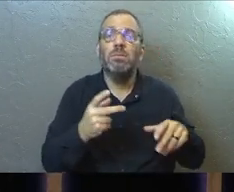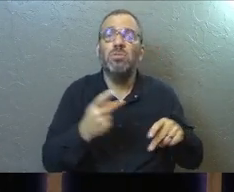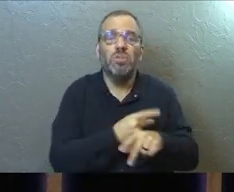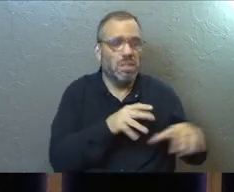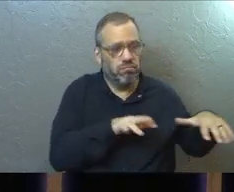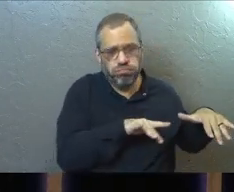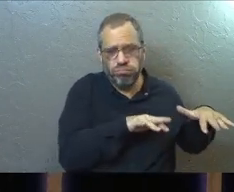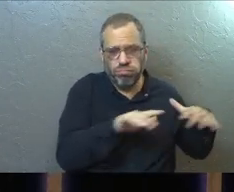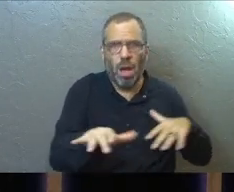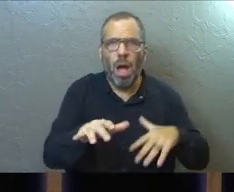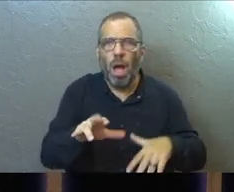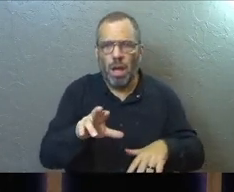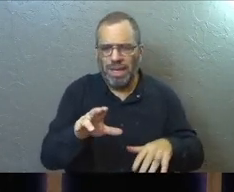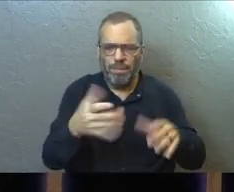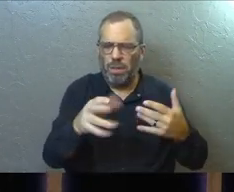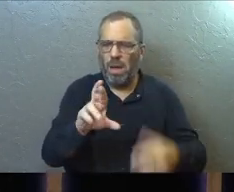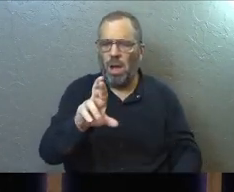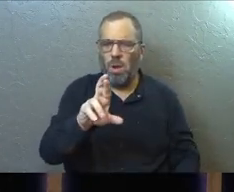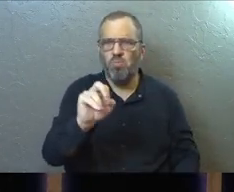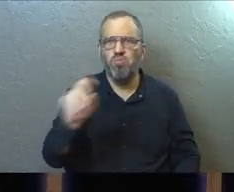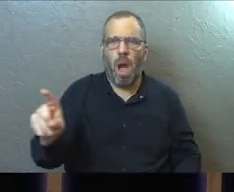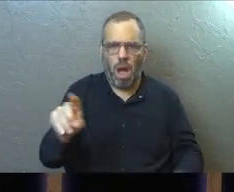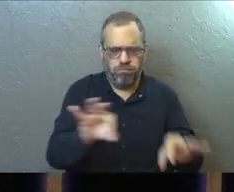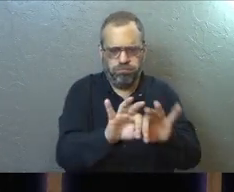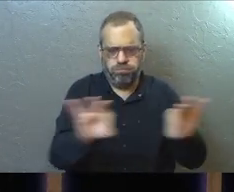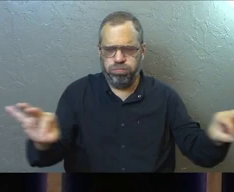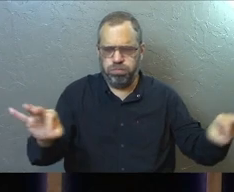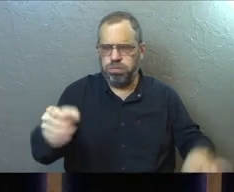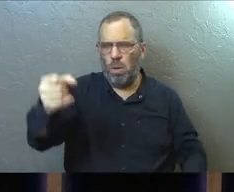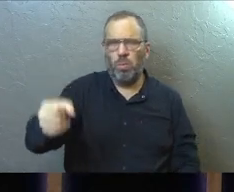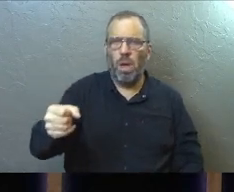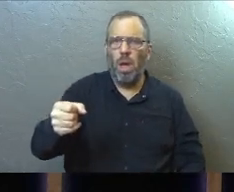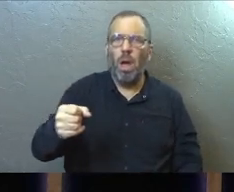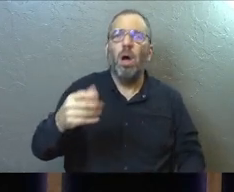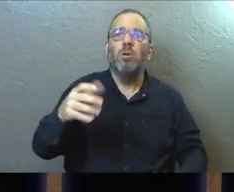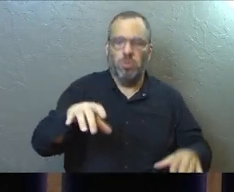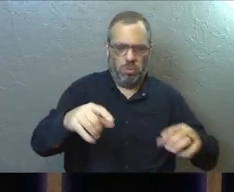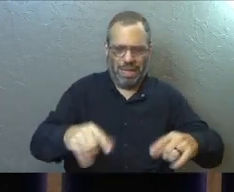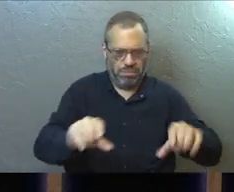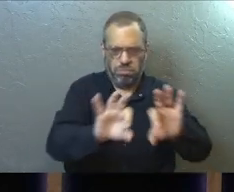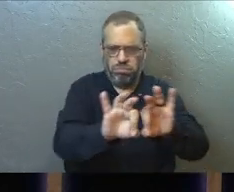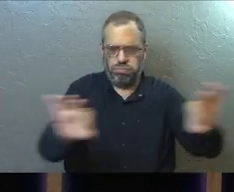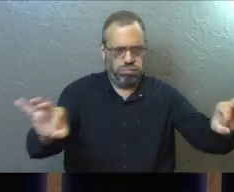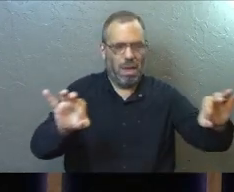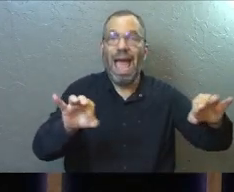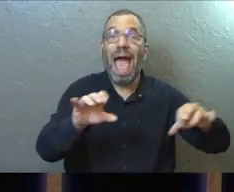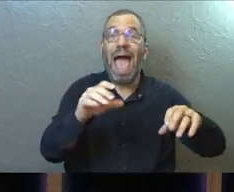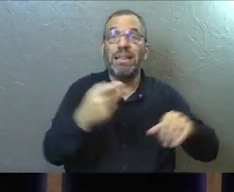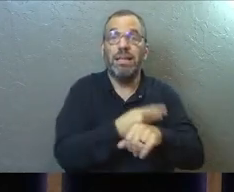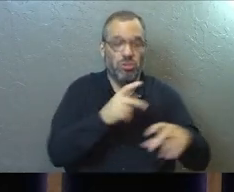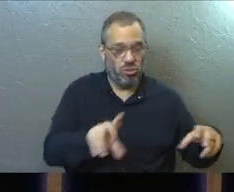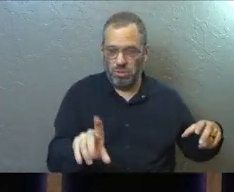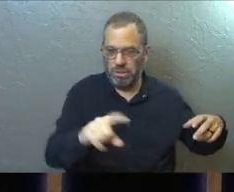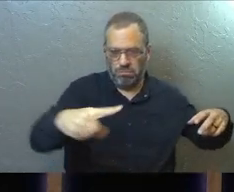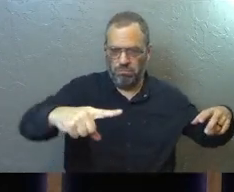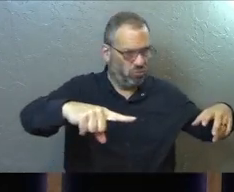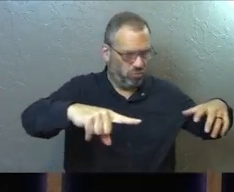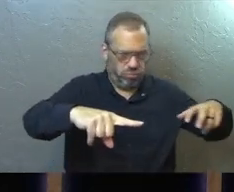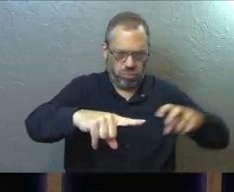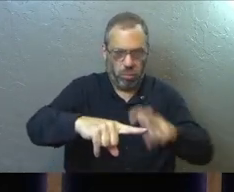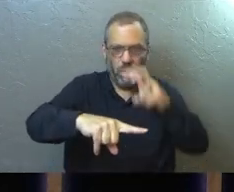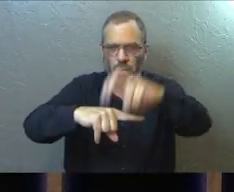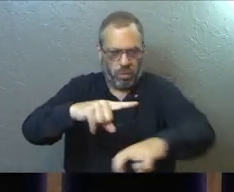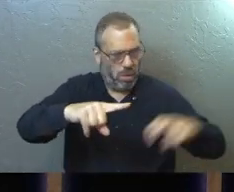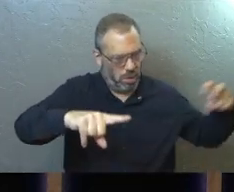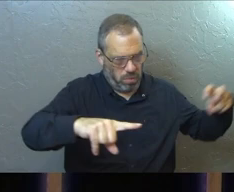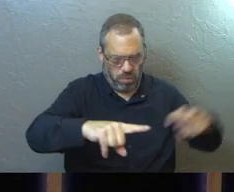he put like a rod across a certain distance up so that the sheep had to jump over top of it in order to get out of the pen. And